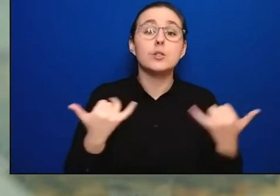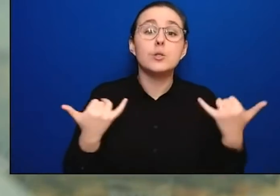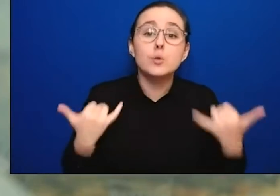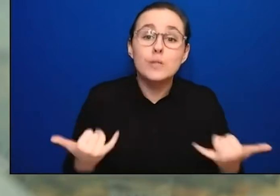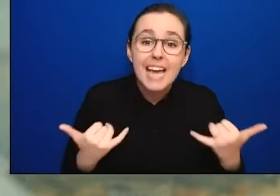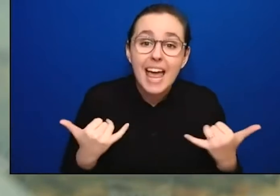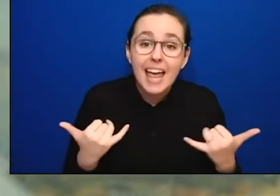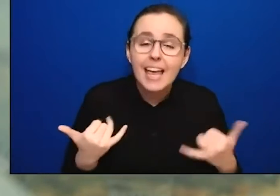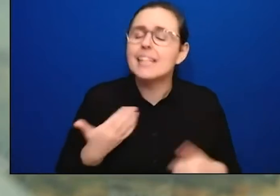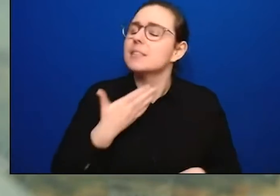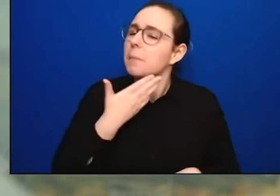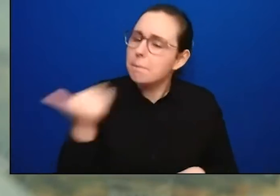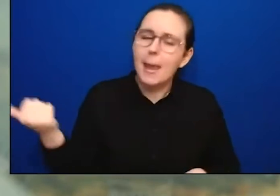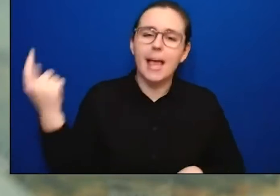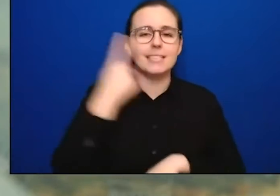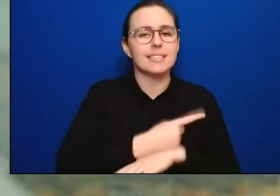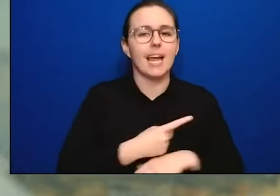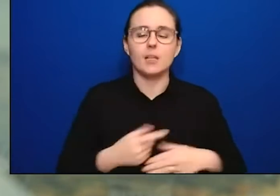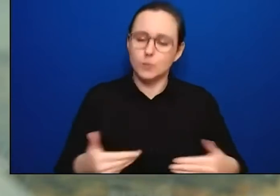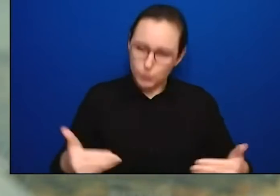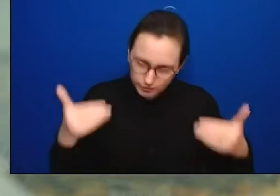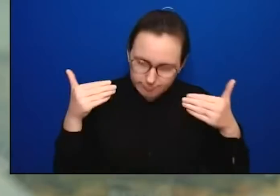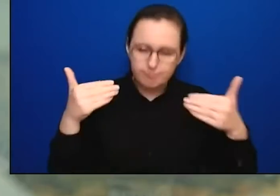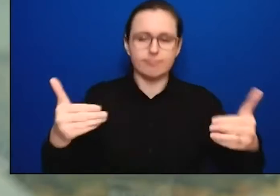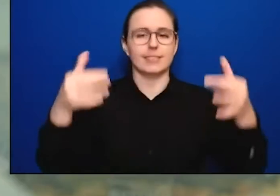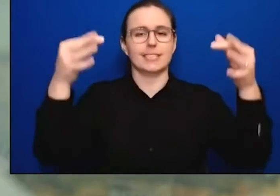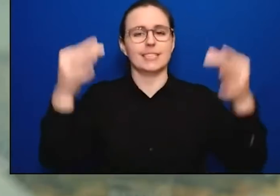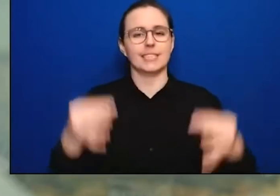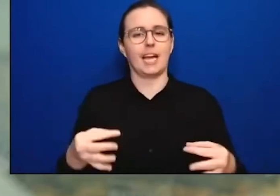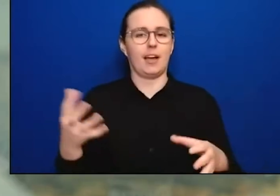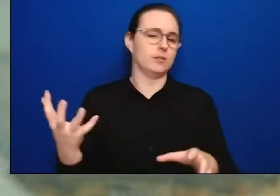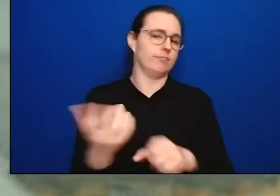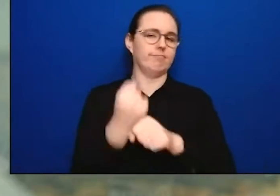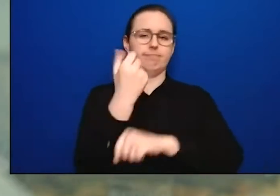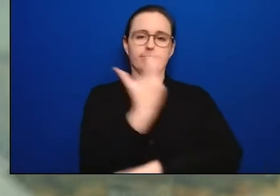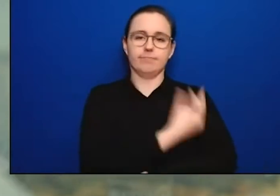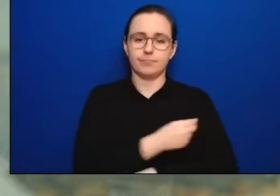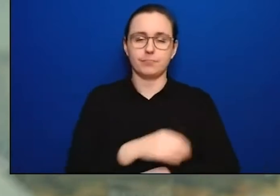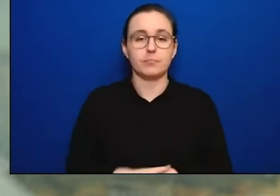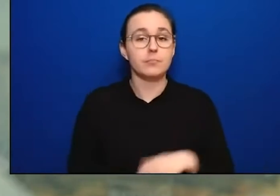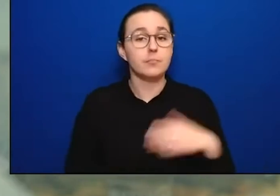ready for you if today is the best day to choose to get vaccinated.